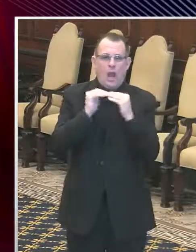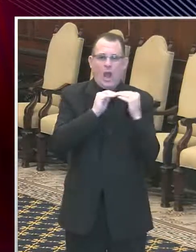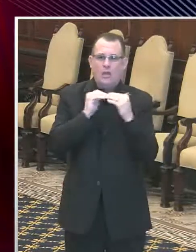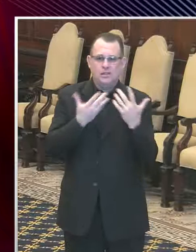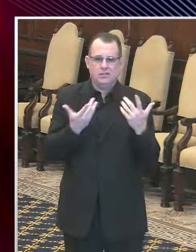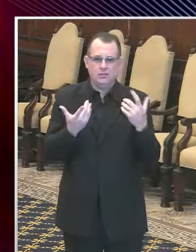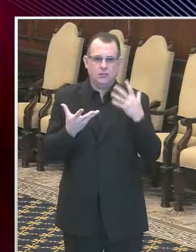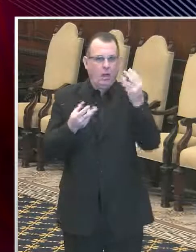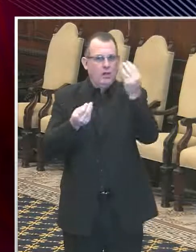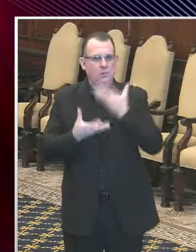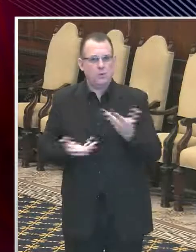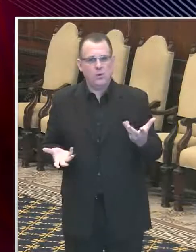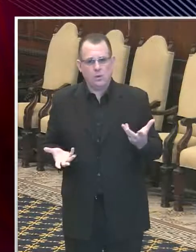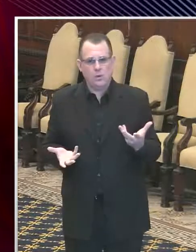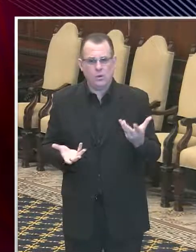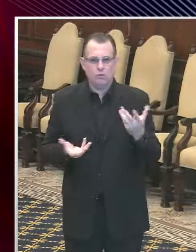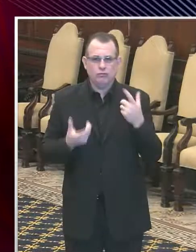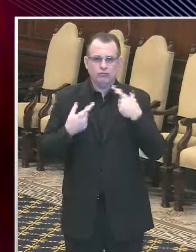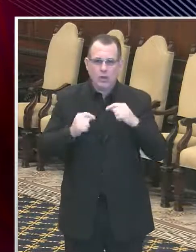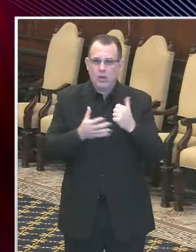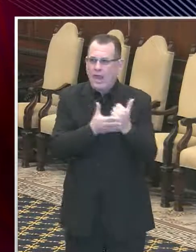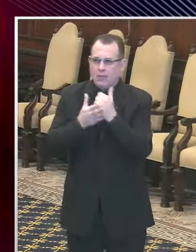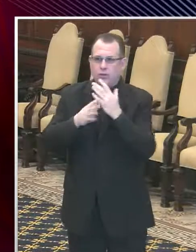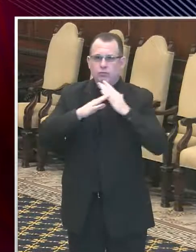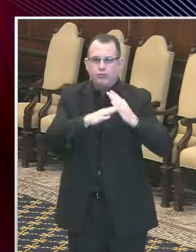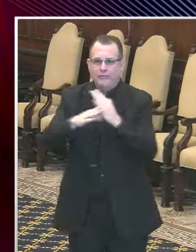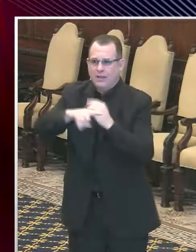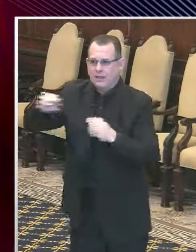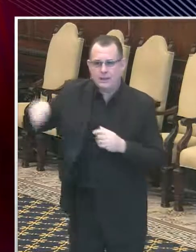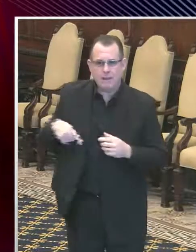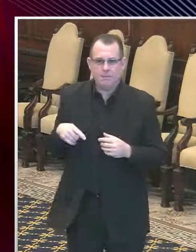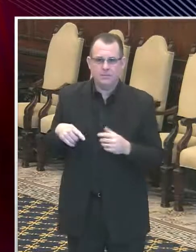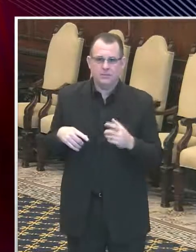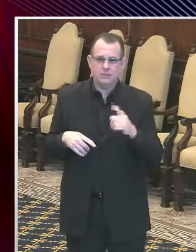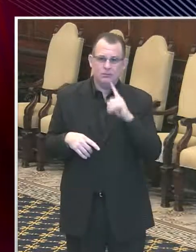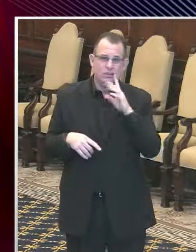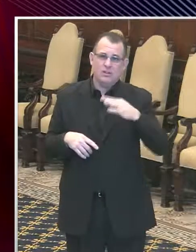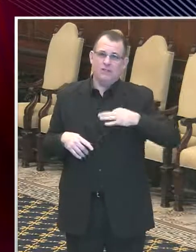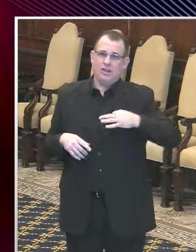us information so that we can help protect those folks. But in the end, it always ends up being voluntary.